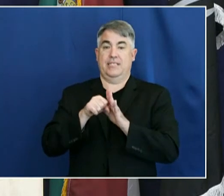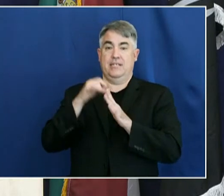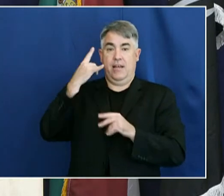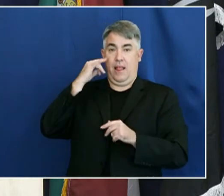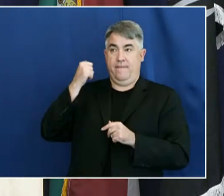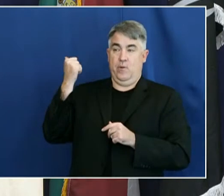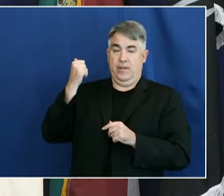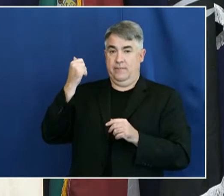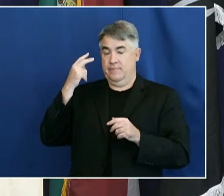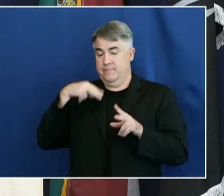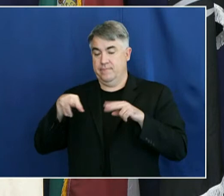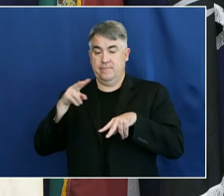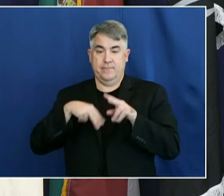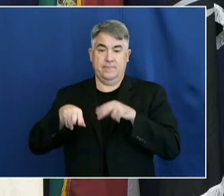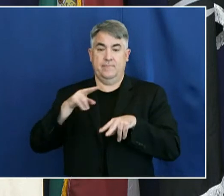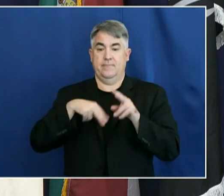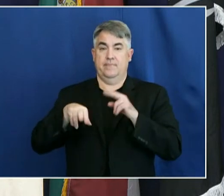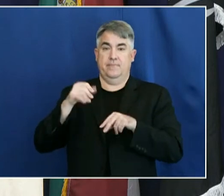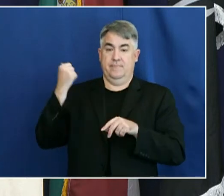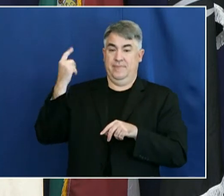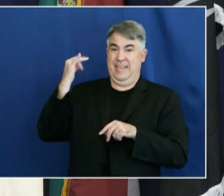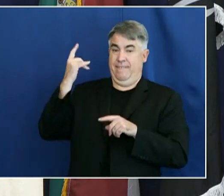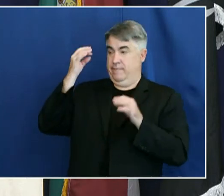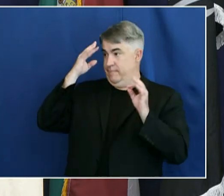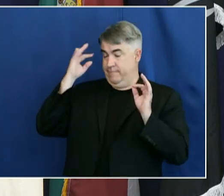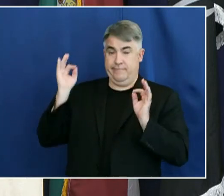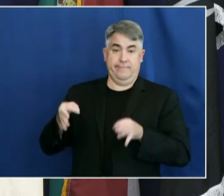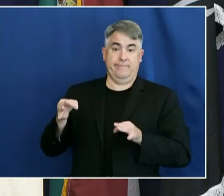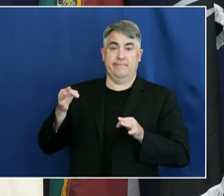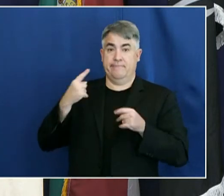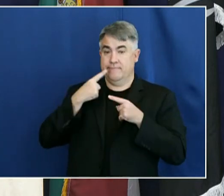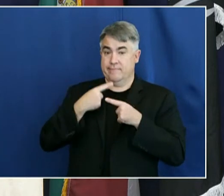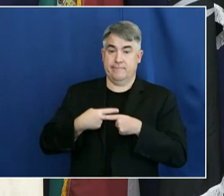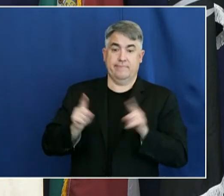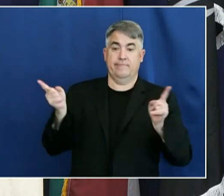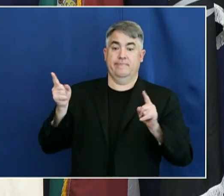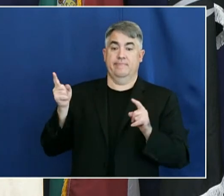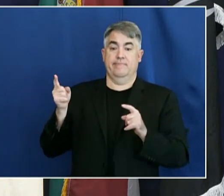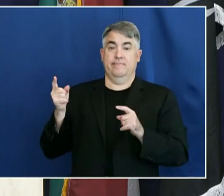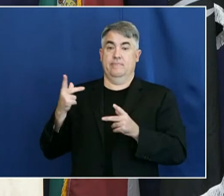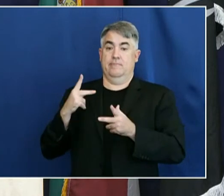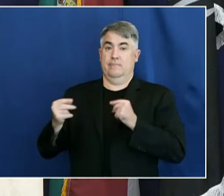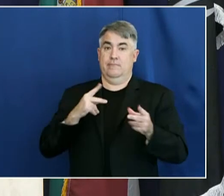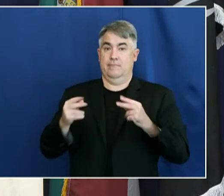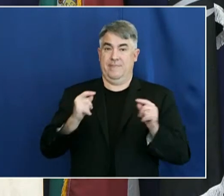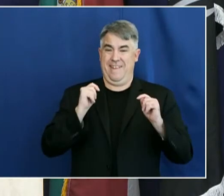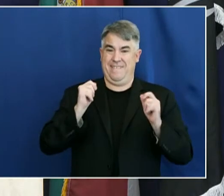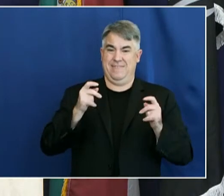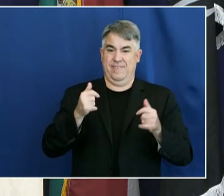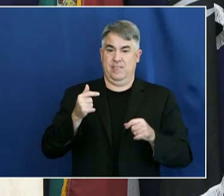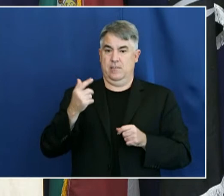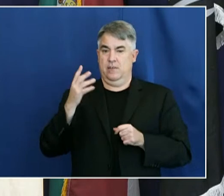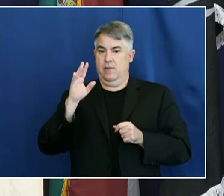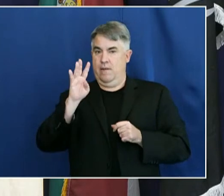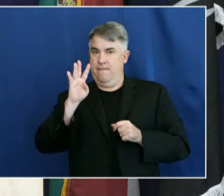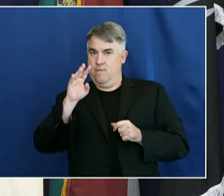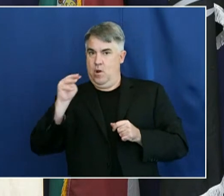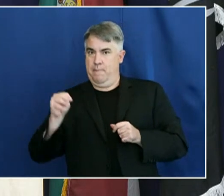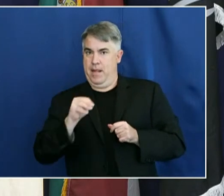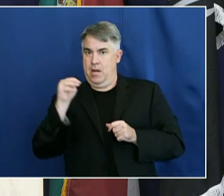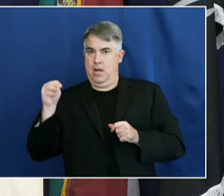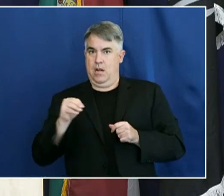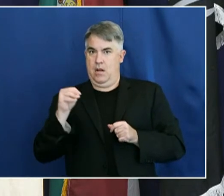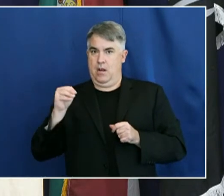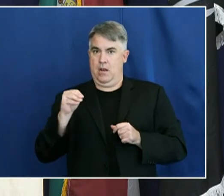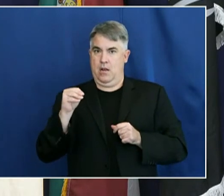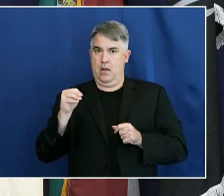4 million vaccines in that top quartile of the Healthy Places Index zip code. You remember the state got to 2 million, which is